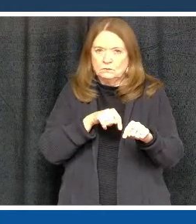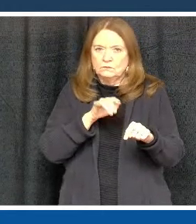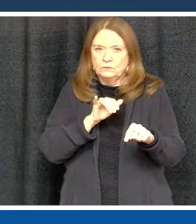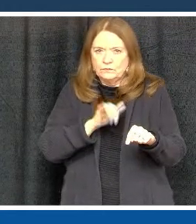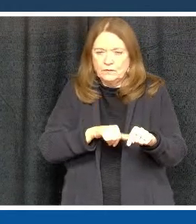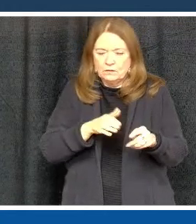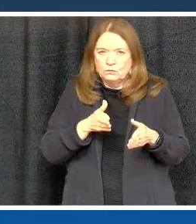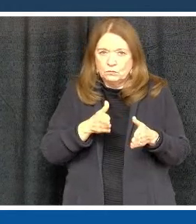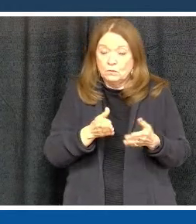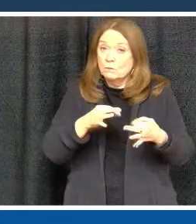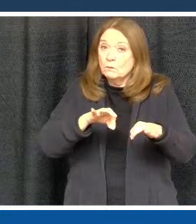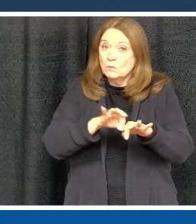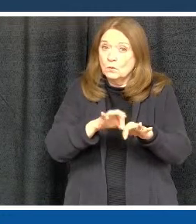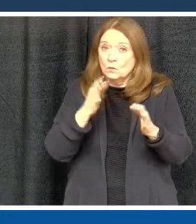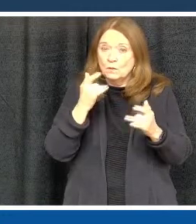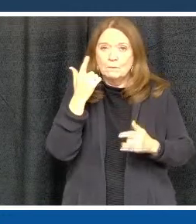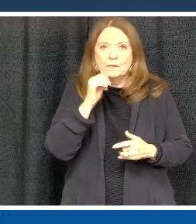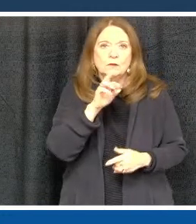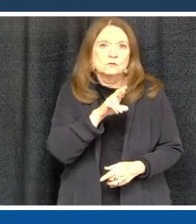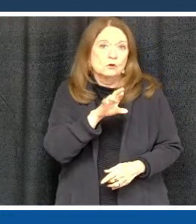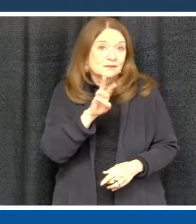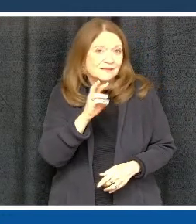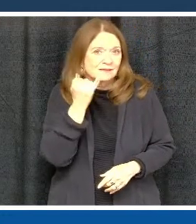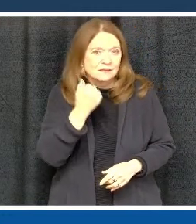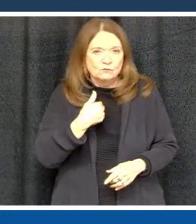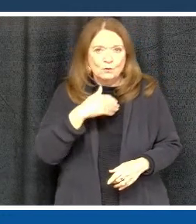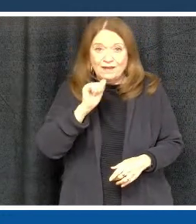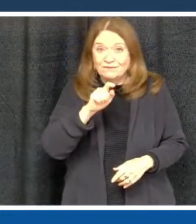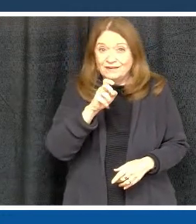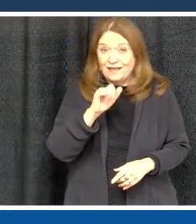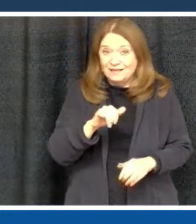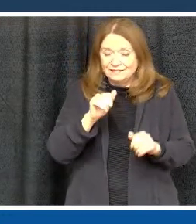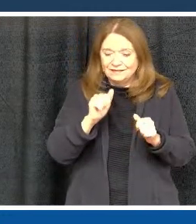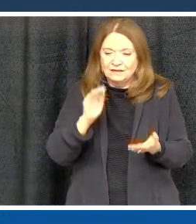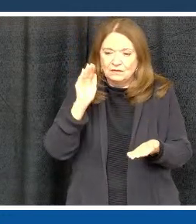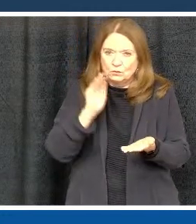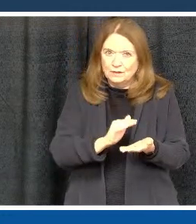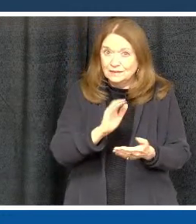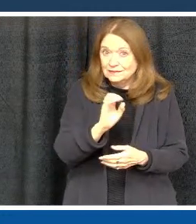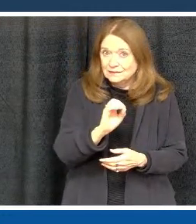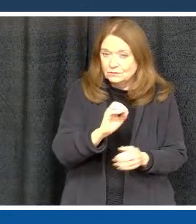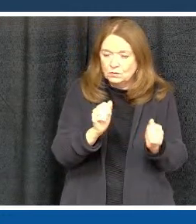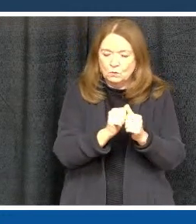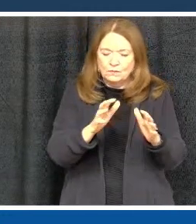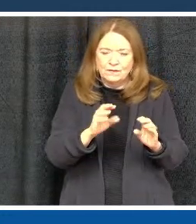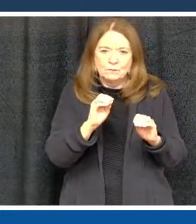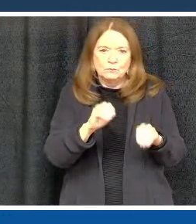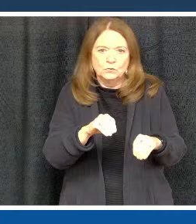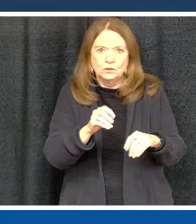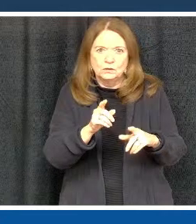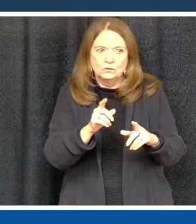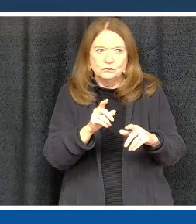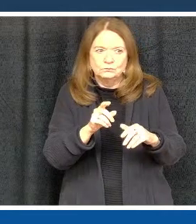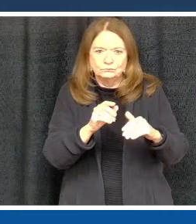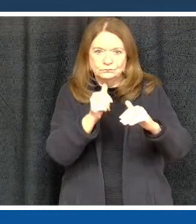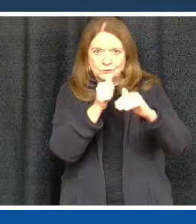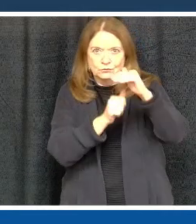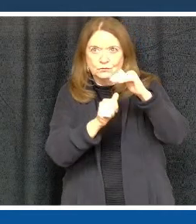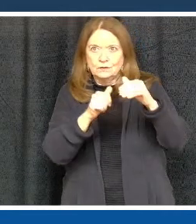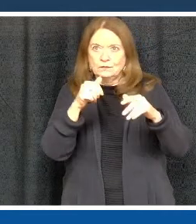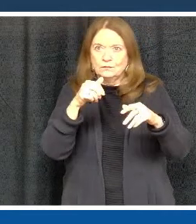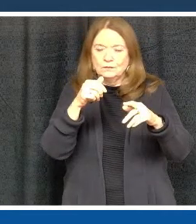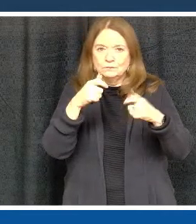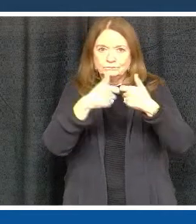That's important because R6, if you do have an alley, can go down to 0, but that would actually put you underneath the power poles. So after talking